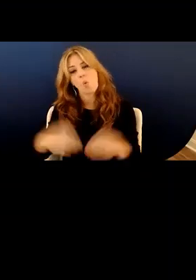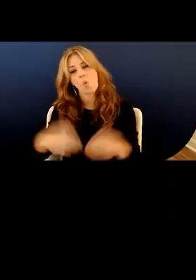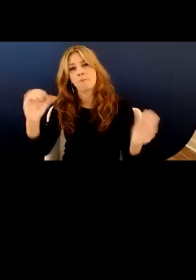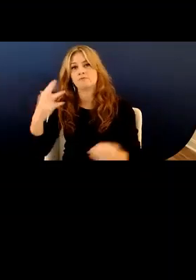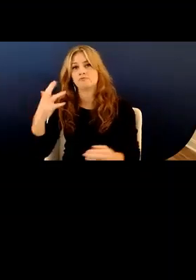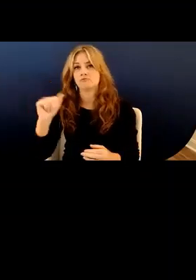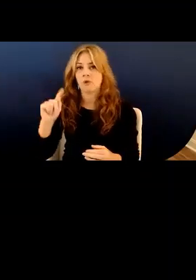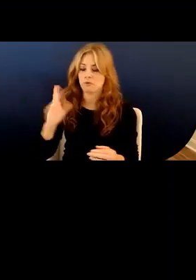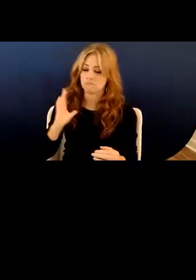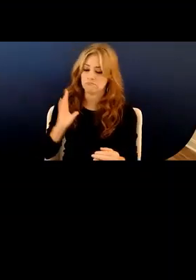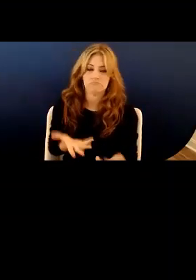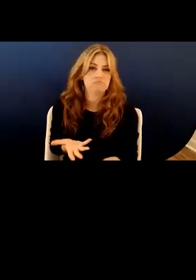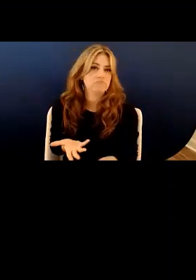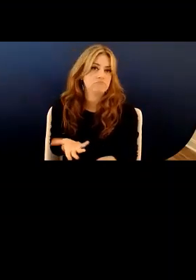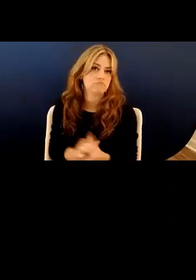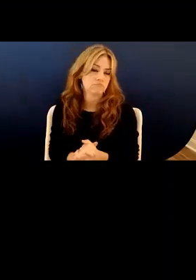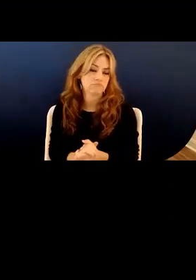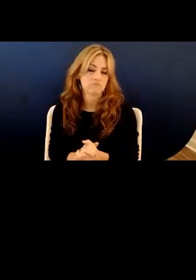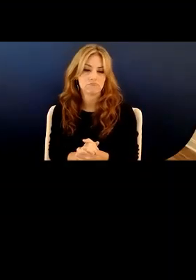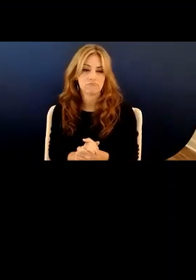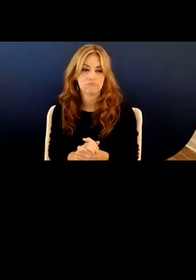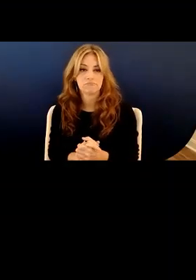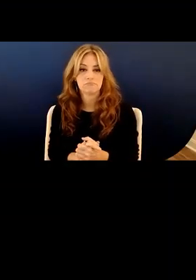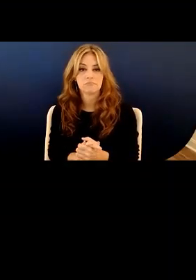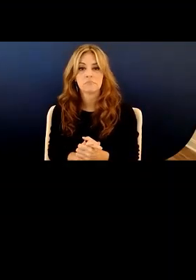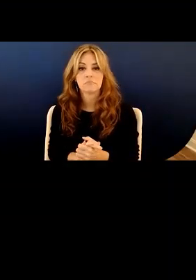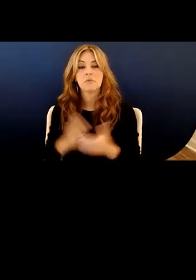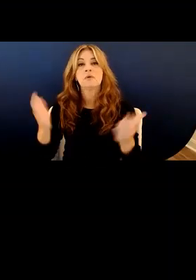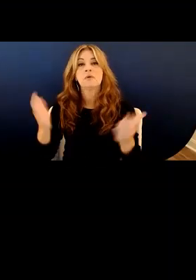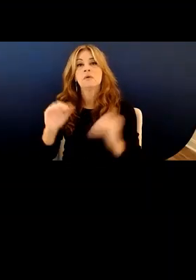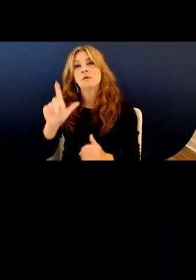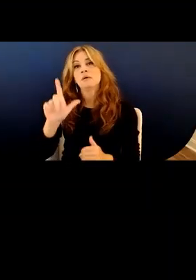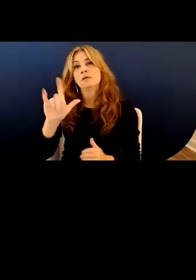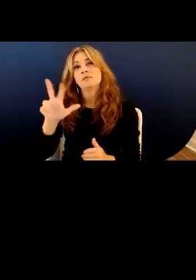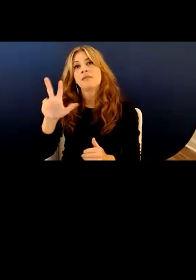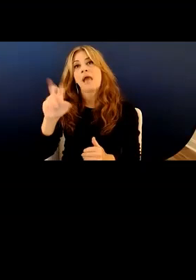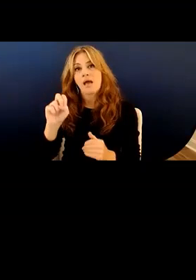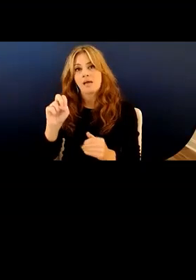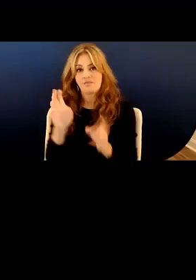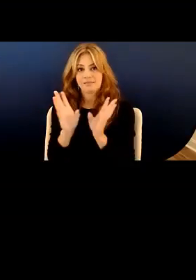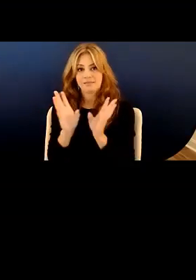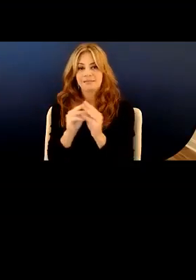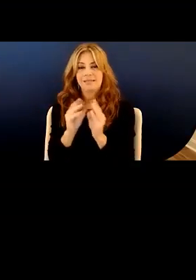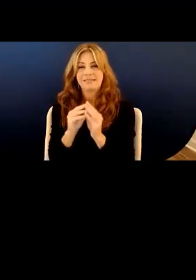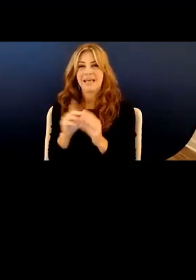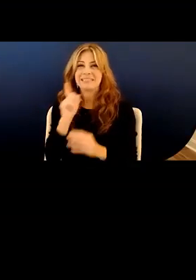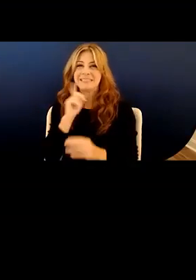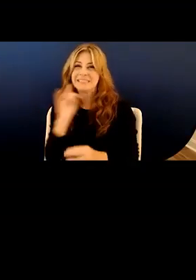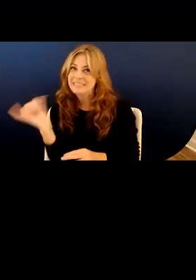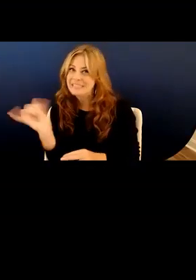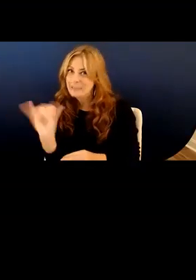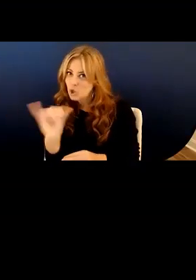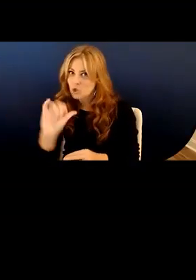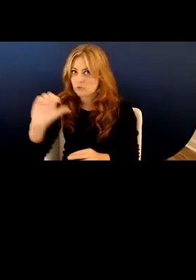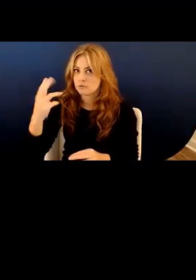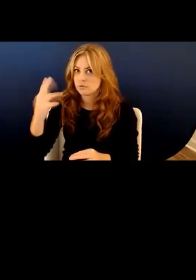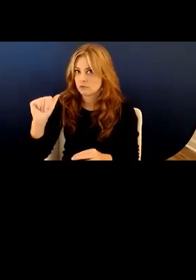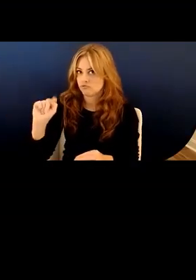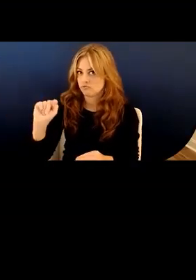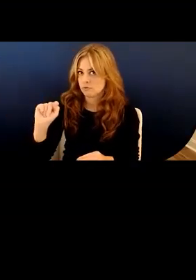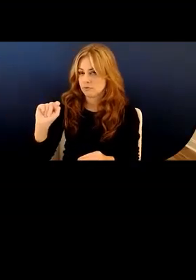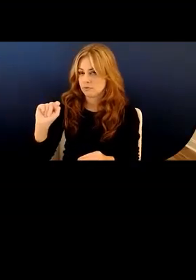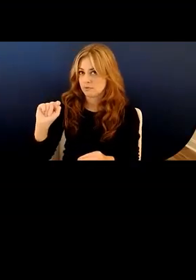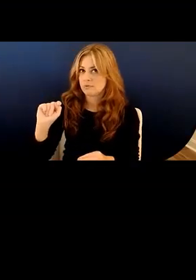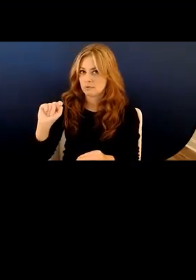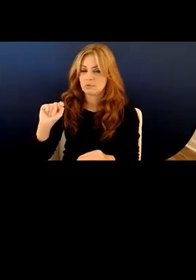ahead. And then we have the live session function. It's similar to the chat, but here's where you can